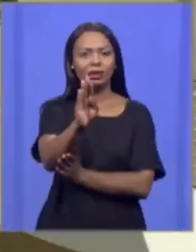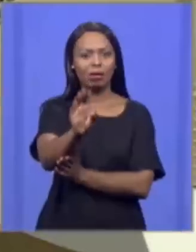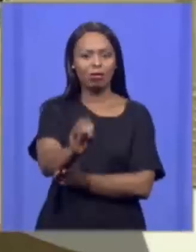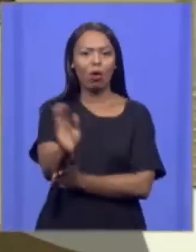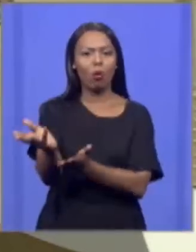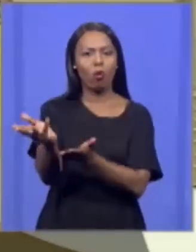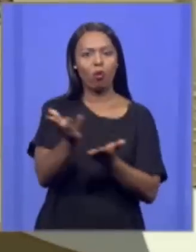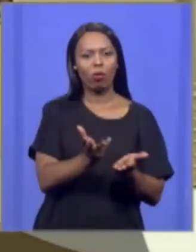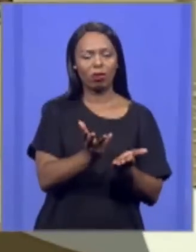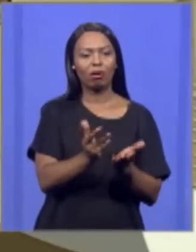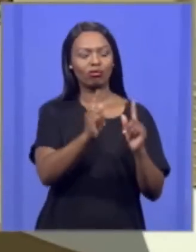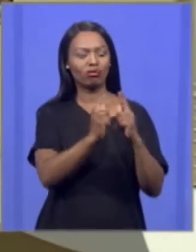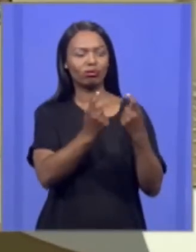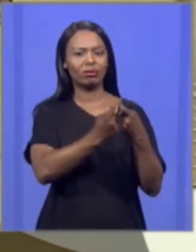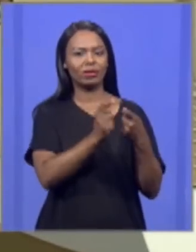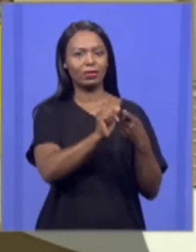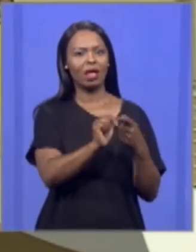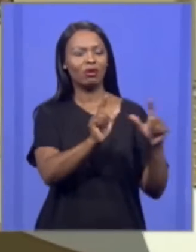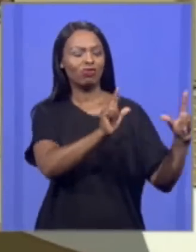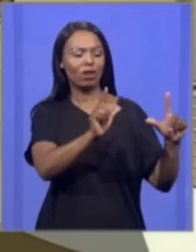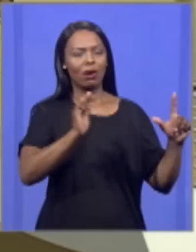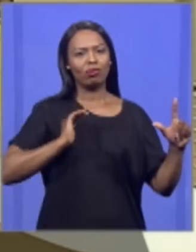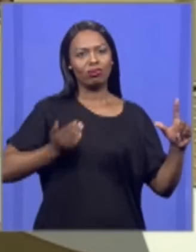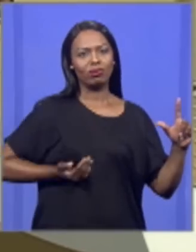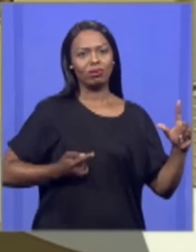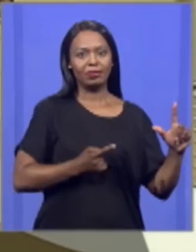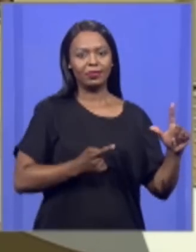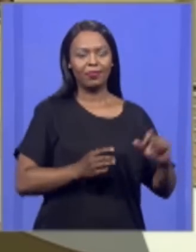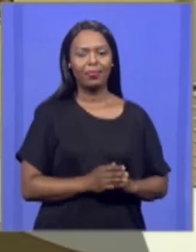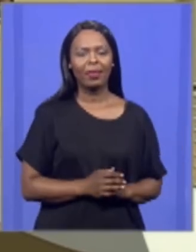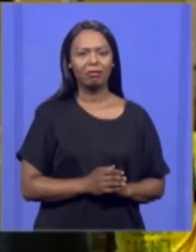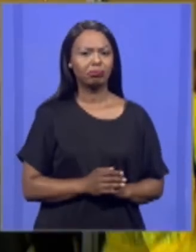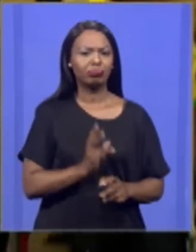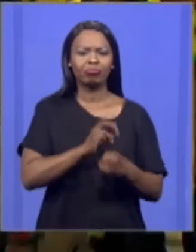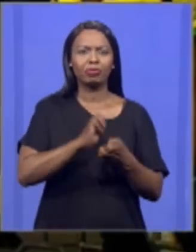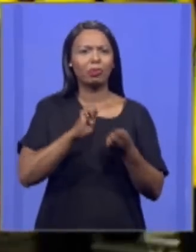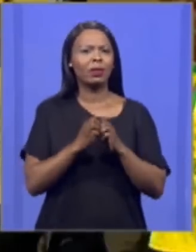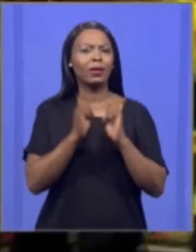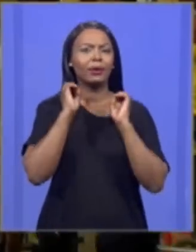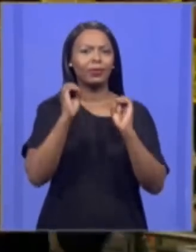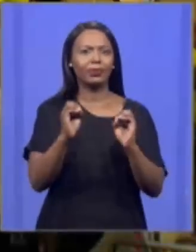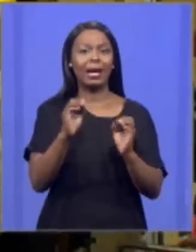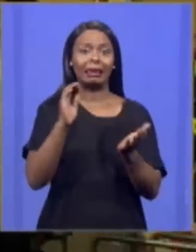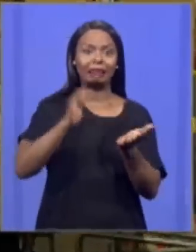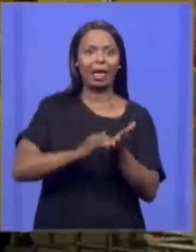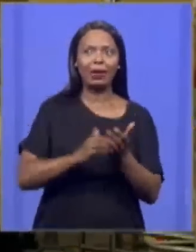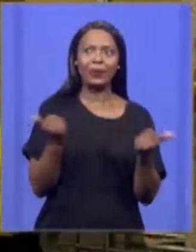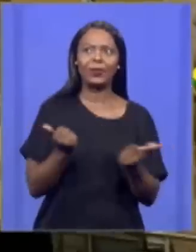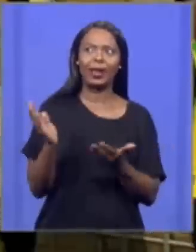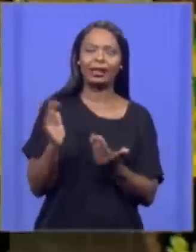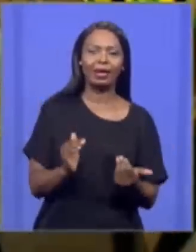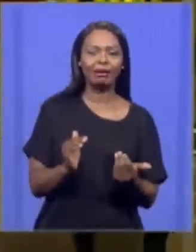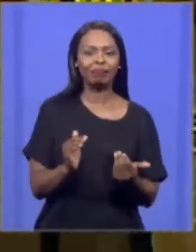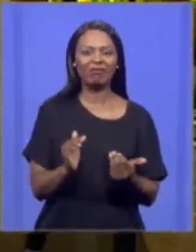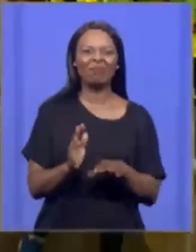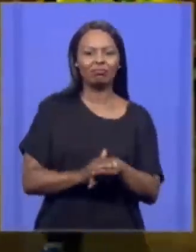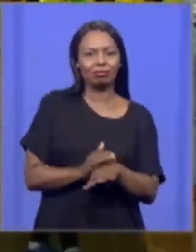Mamelodi Sundowns Ladies. Go be go sena bothata le ge sehlopha se sa fihla ka nako yeo e bego e